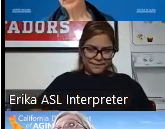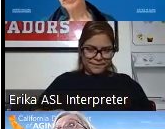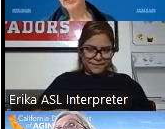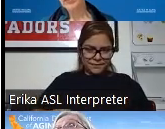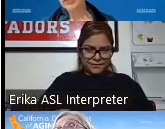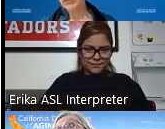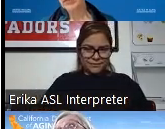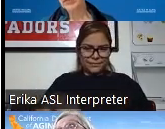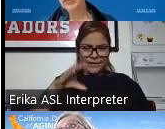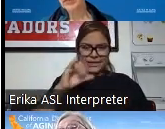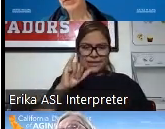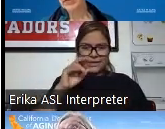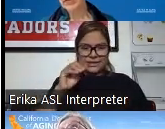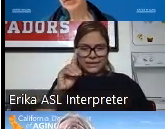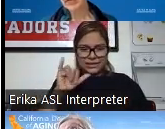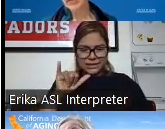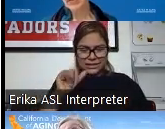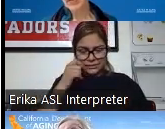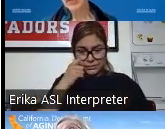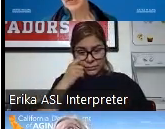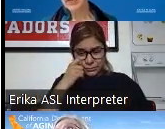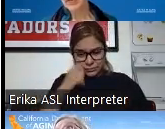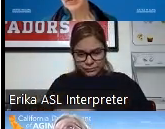Soto, go ahead with your comment.